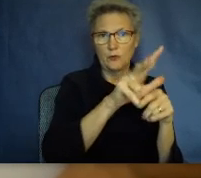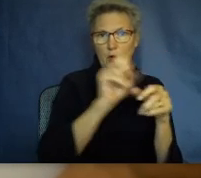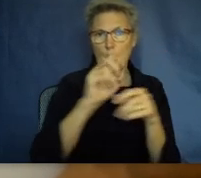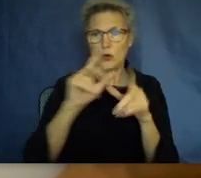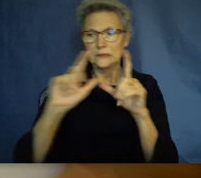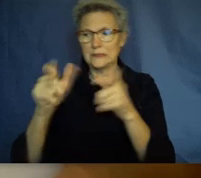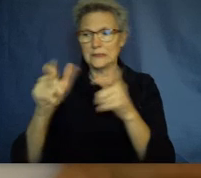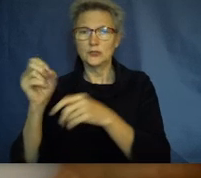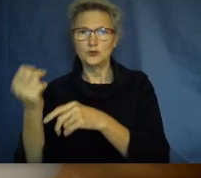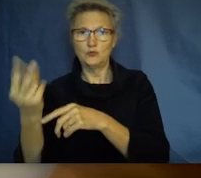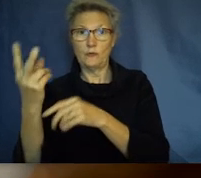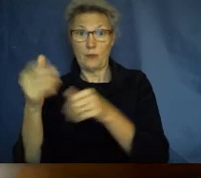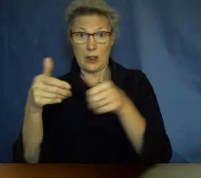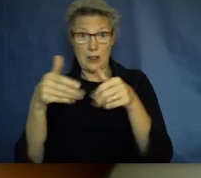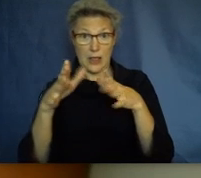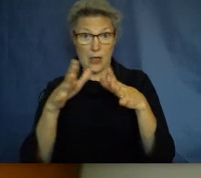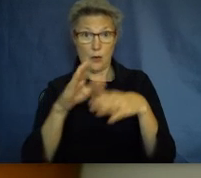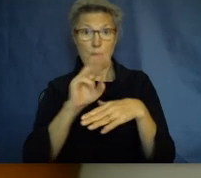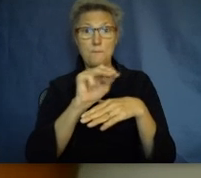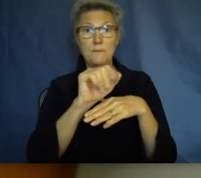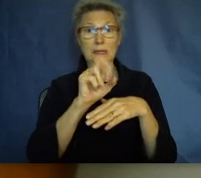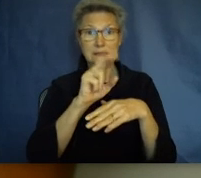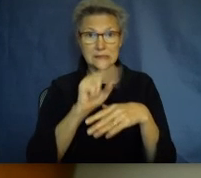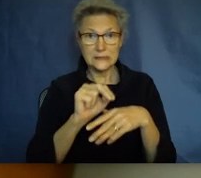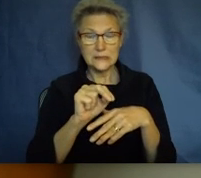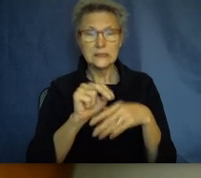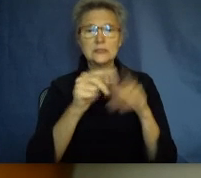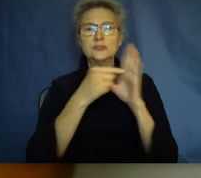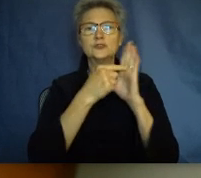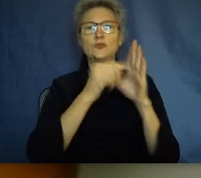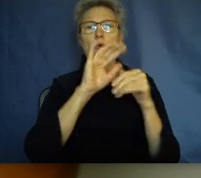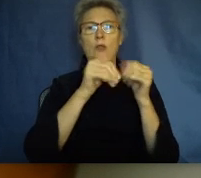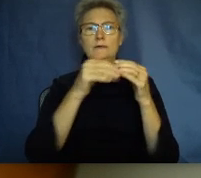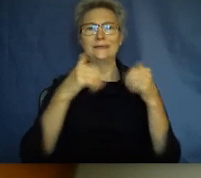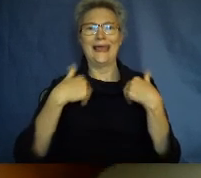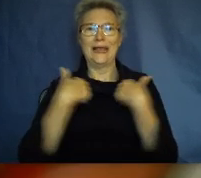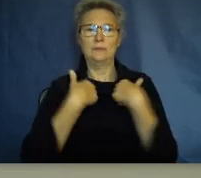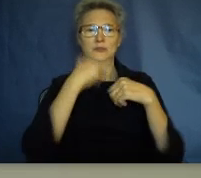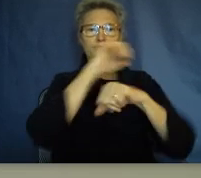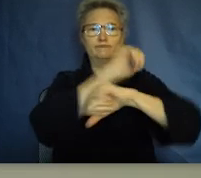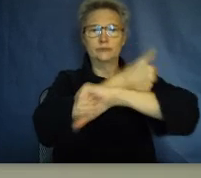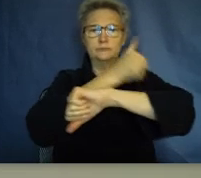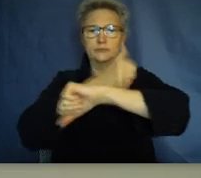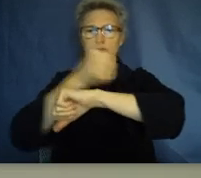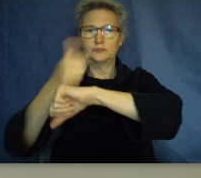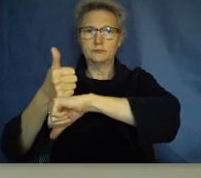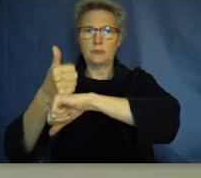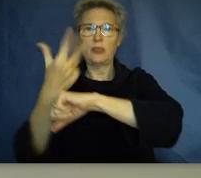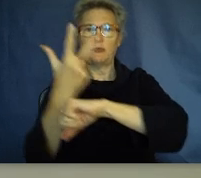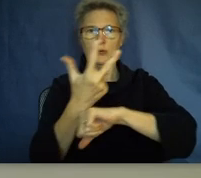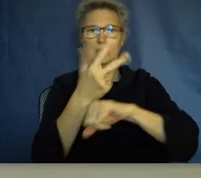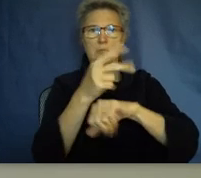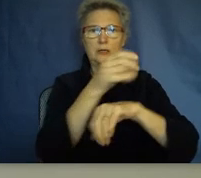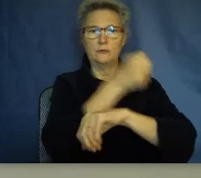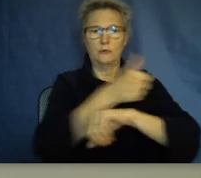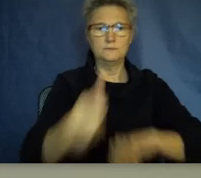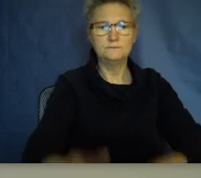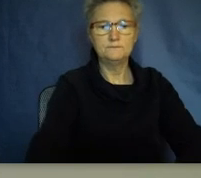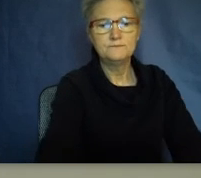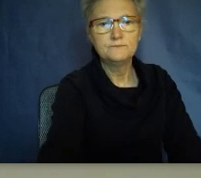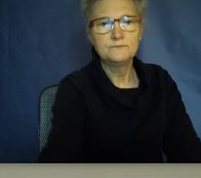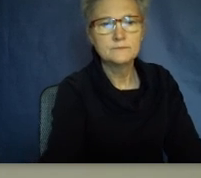12 will allow Mason to display all of his animals with 3 in a row.